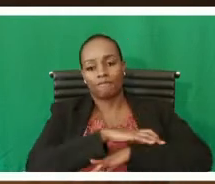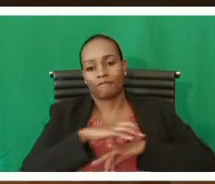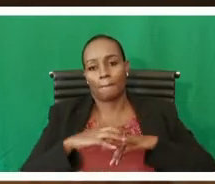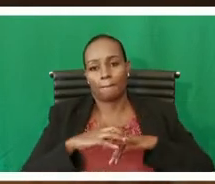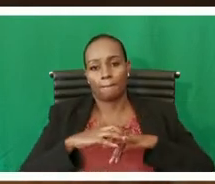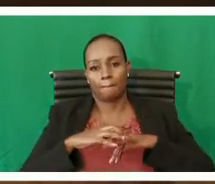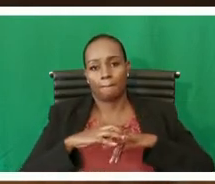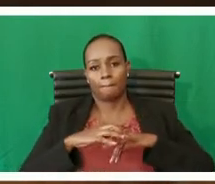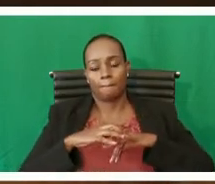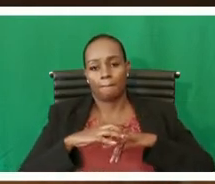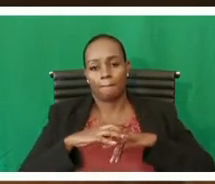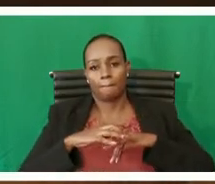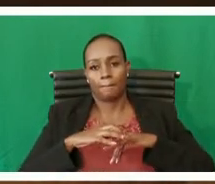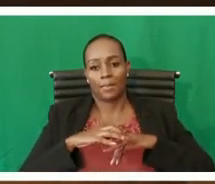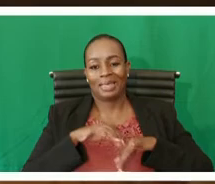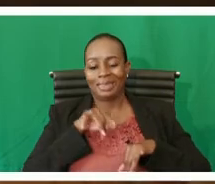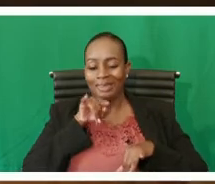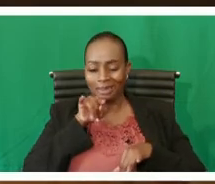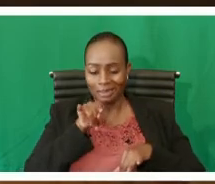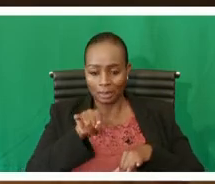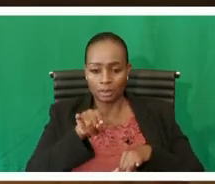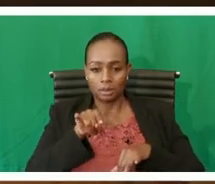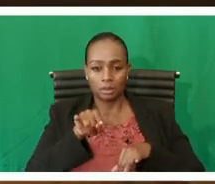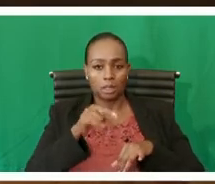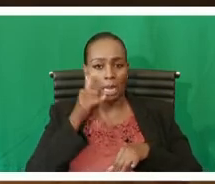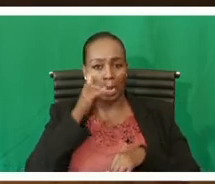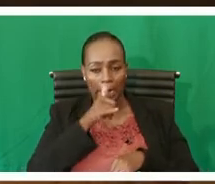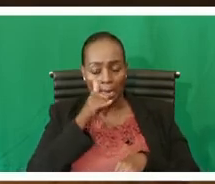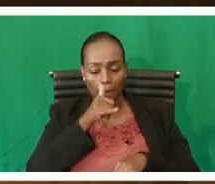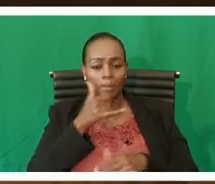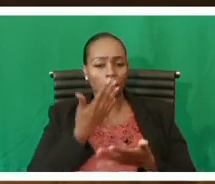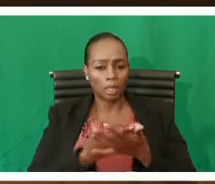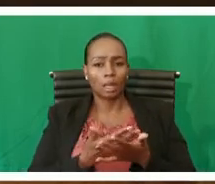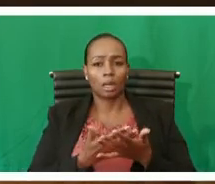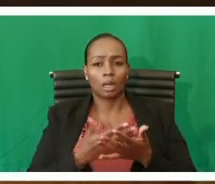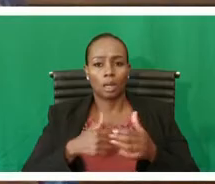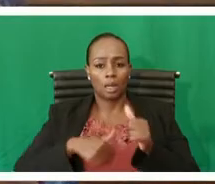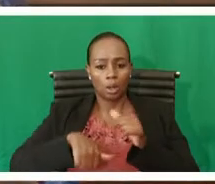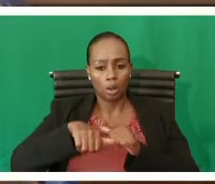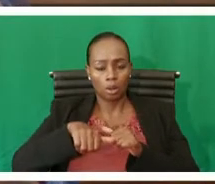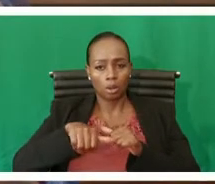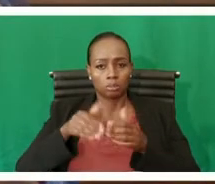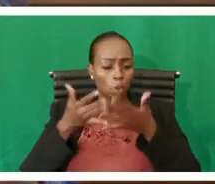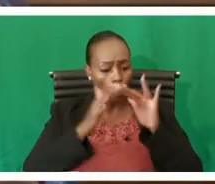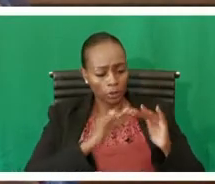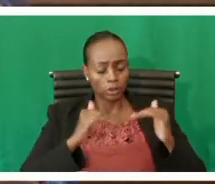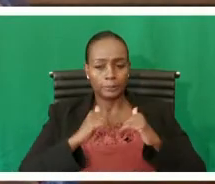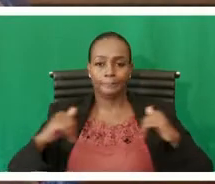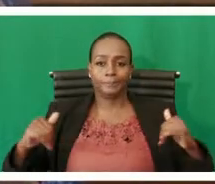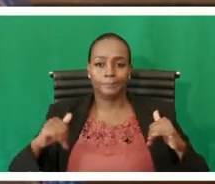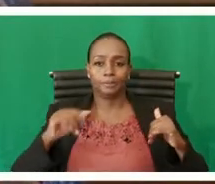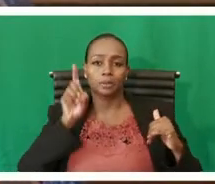the potential to divide our society. This should be stopped